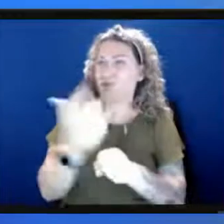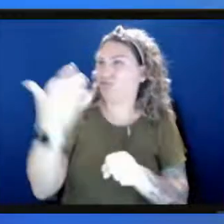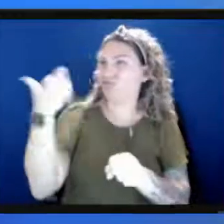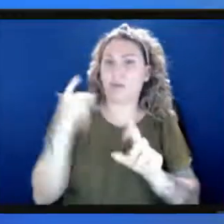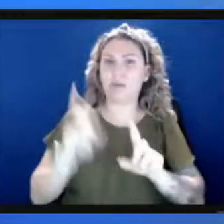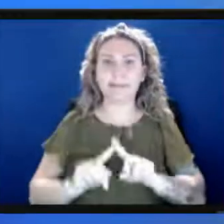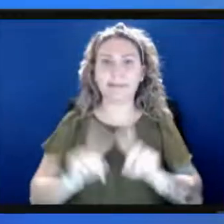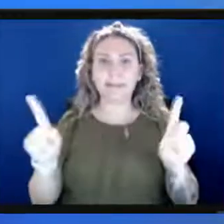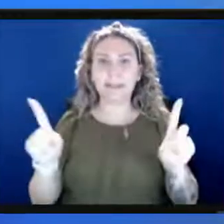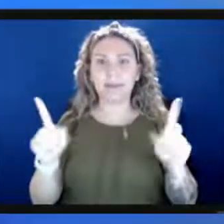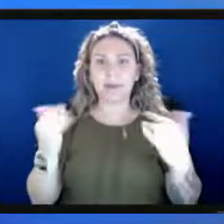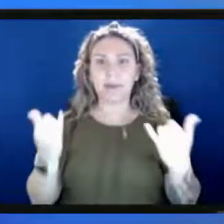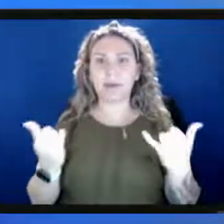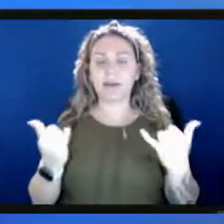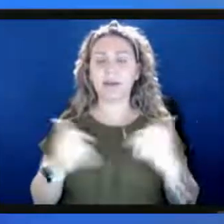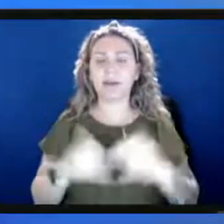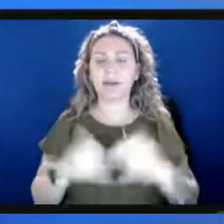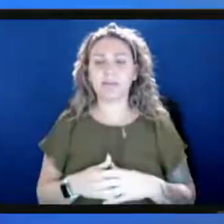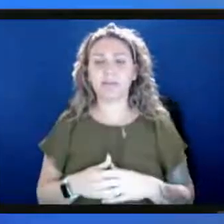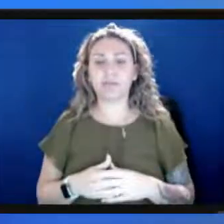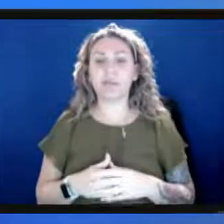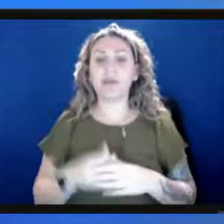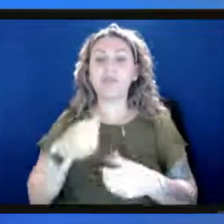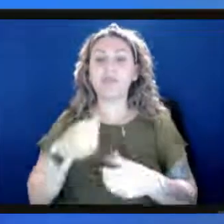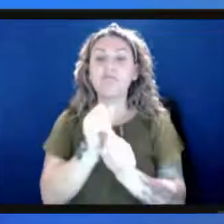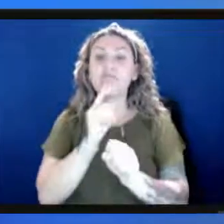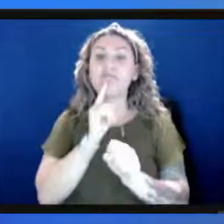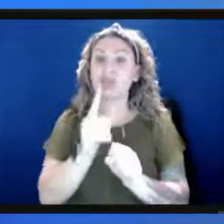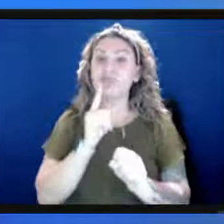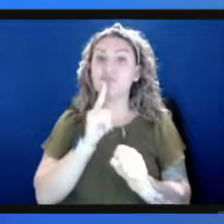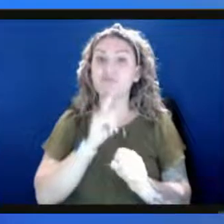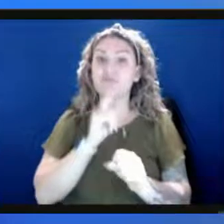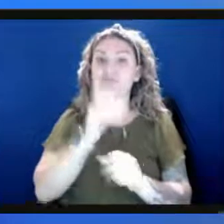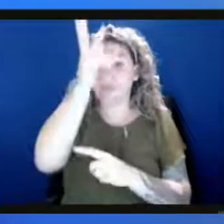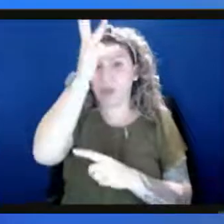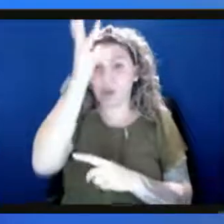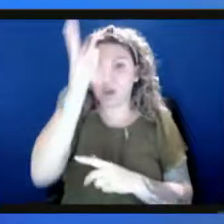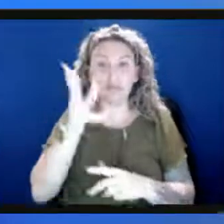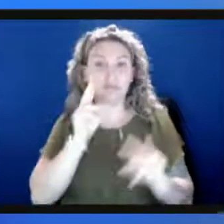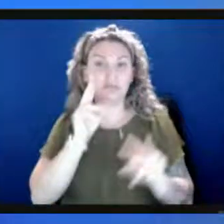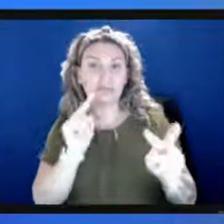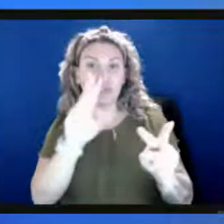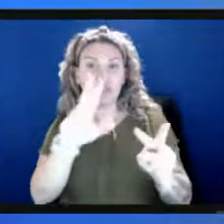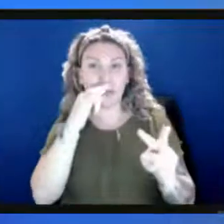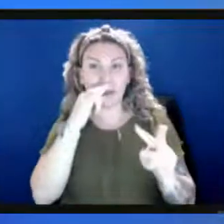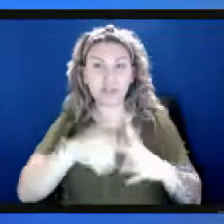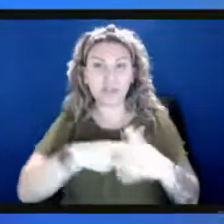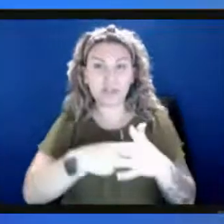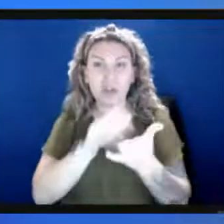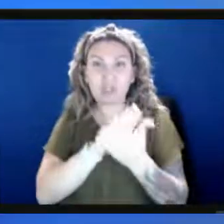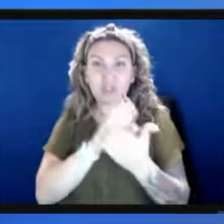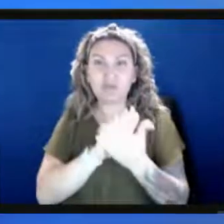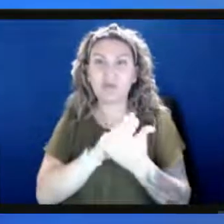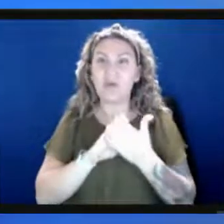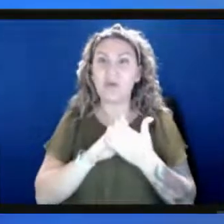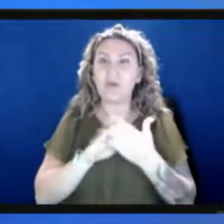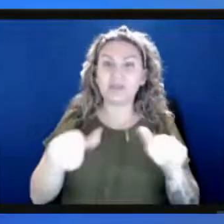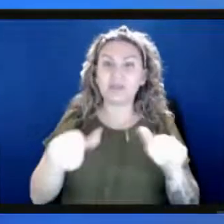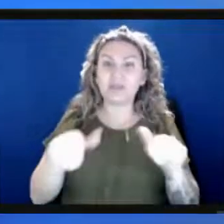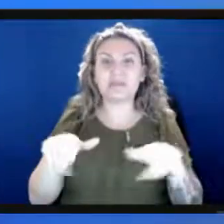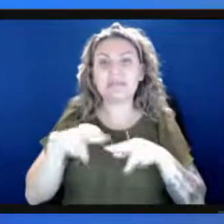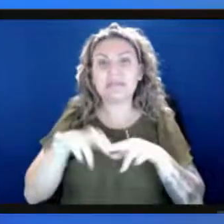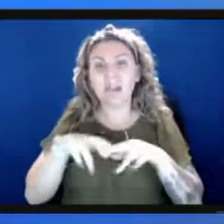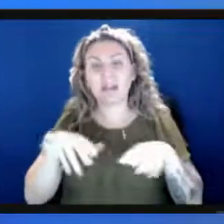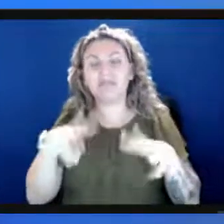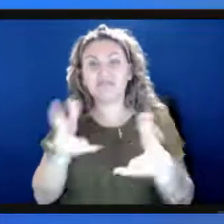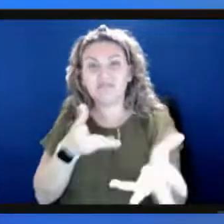trying to make sure that parents are saying that message to their kids, especially with the start of the school. Hey, school is starting, that's great. If